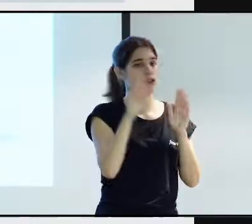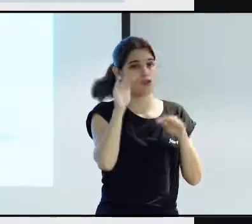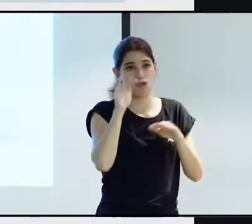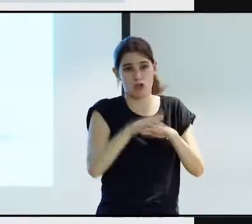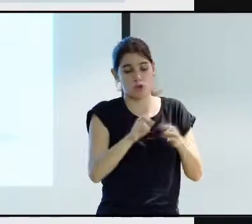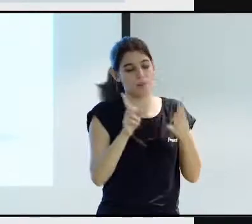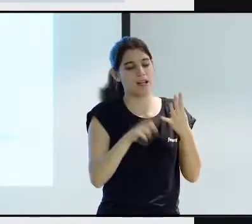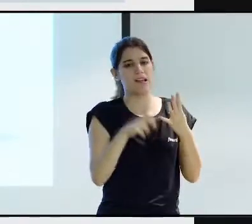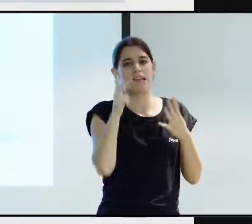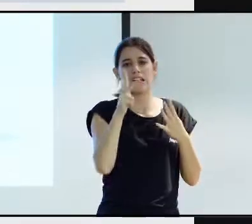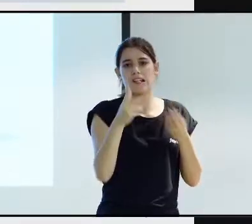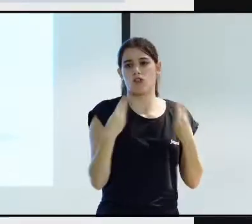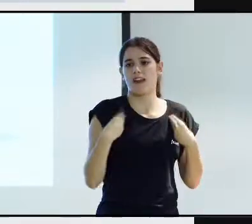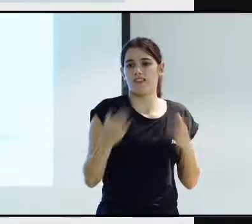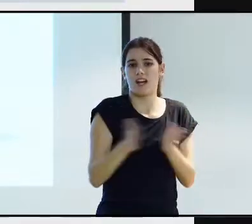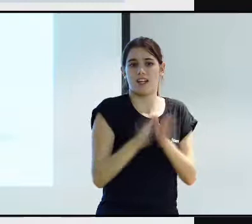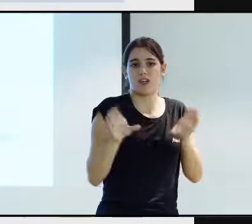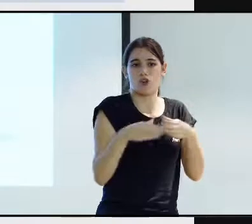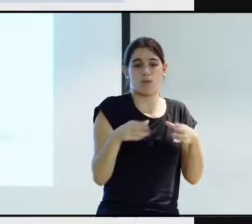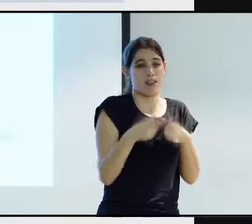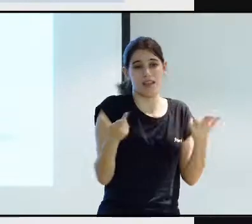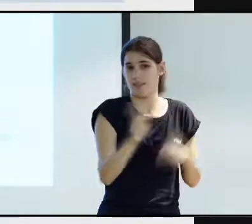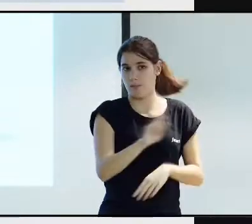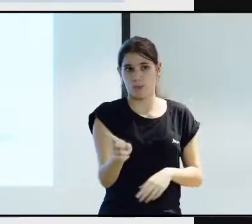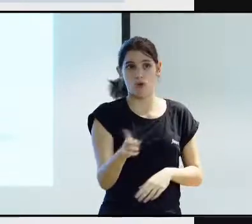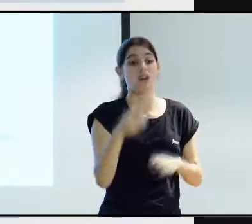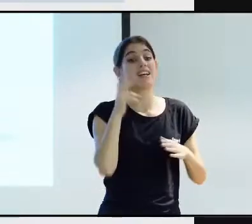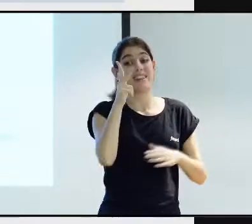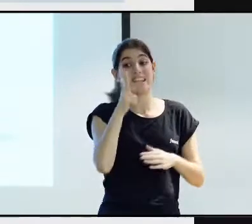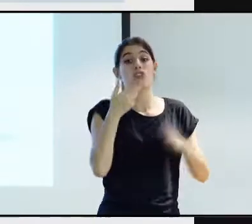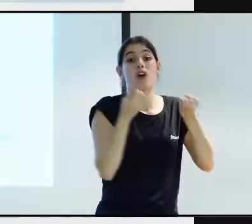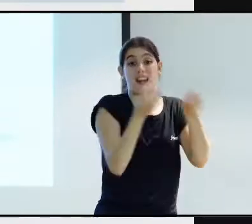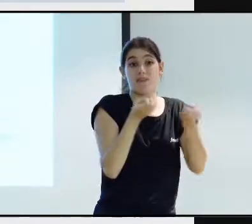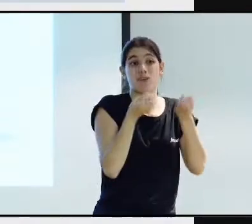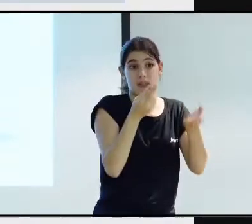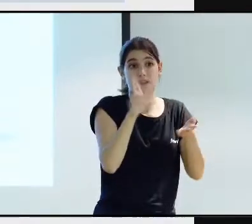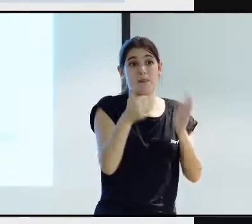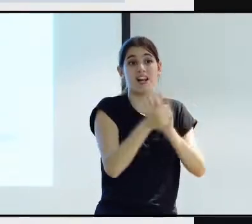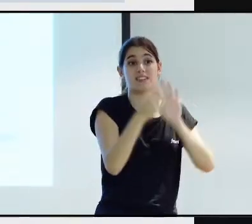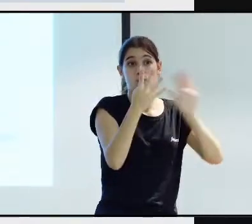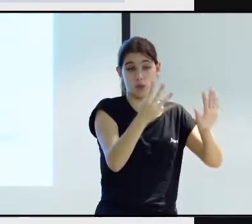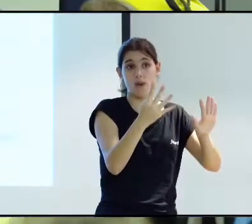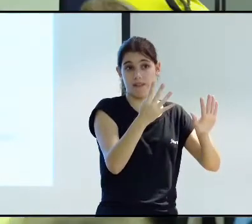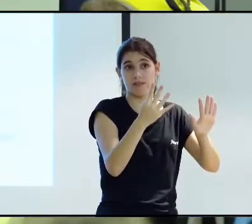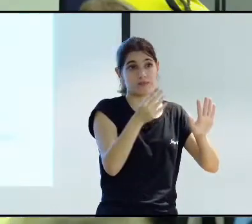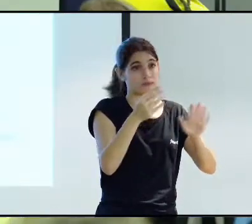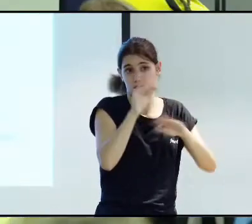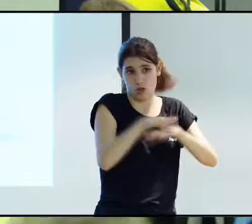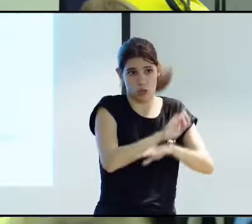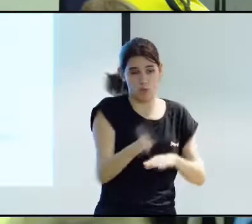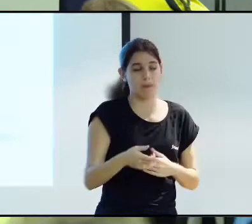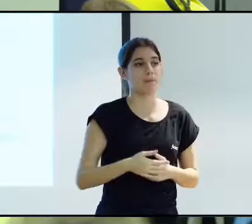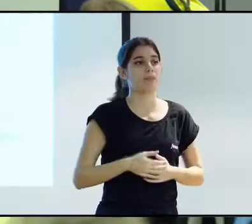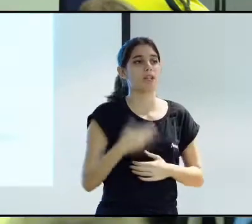functional diversity. Now, it's true, we can also talk about the right to information, which is linked to Article 9. I